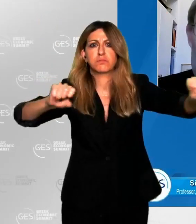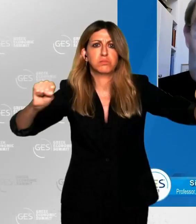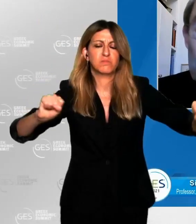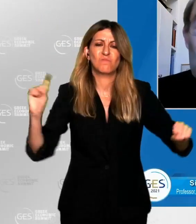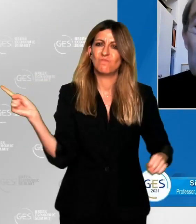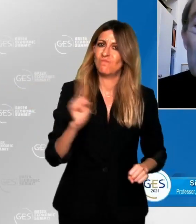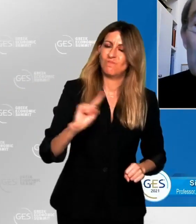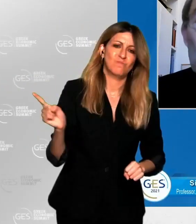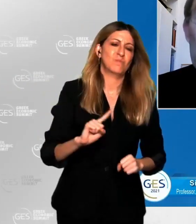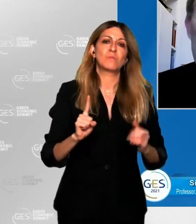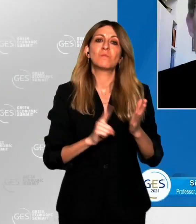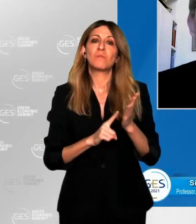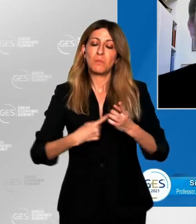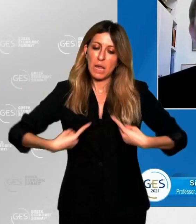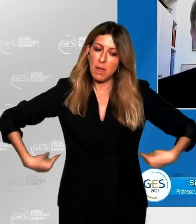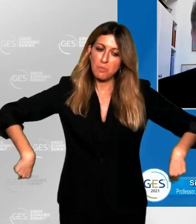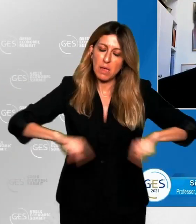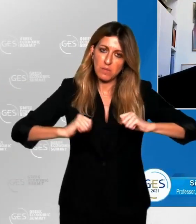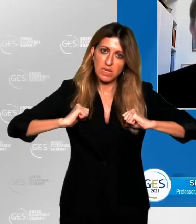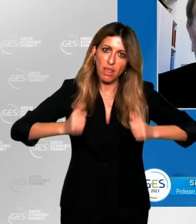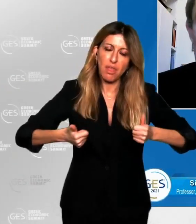to get sustainable economic growth.